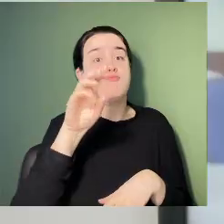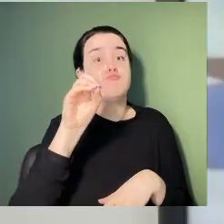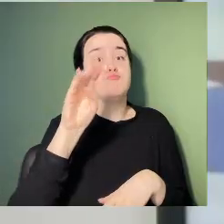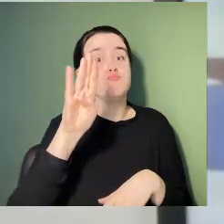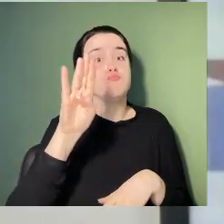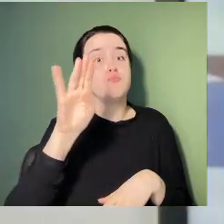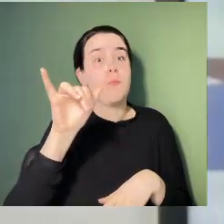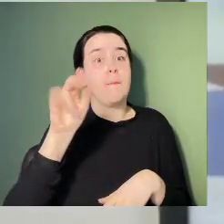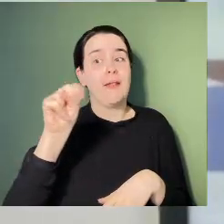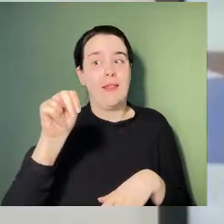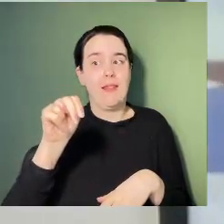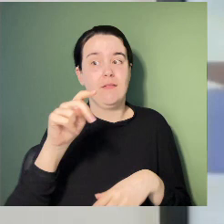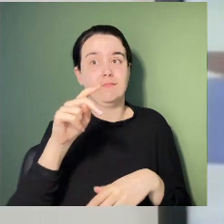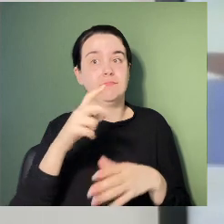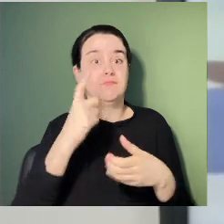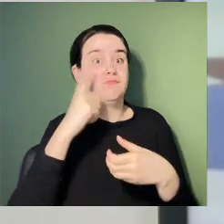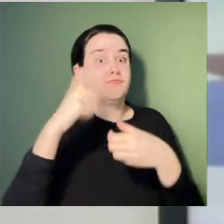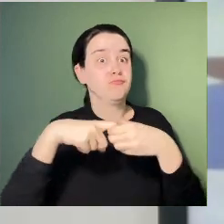join us.